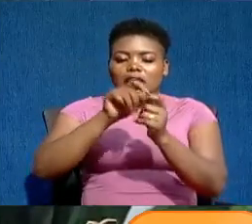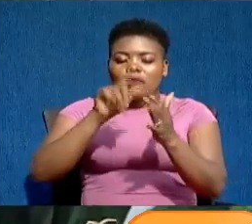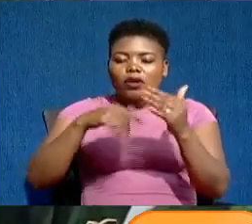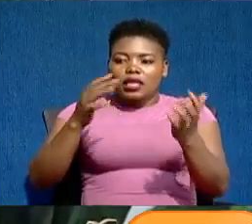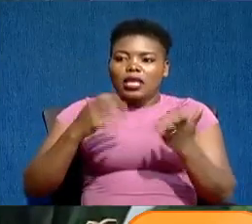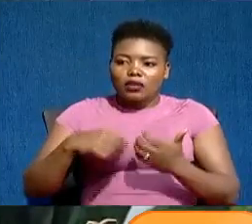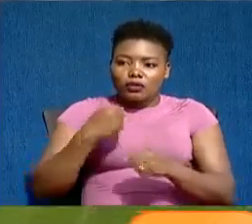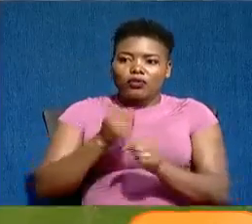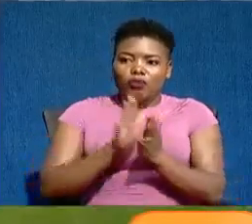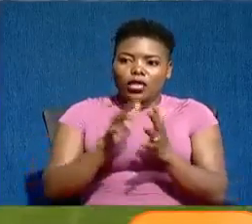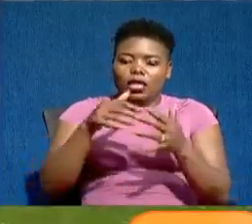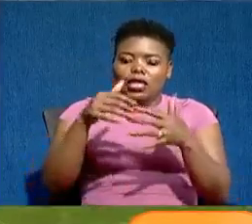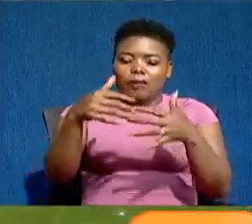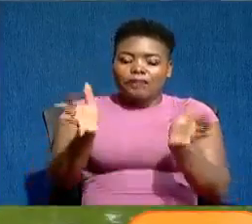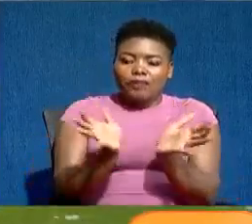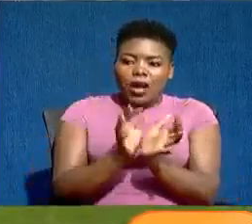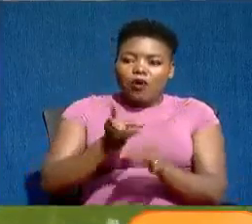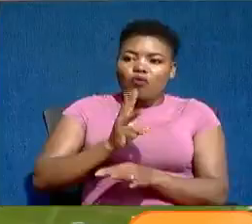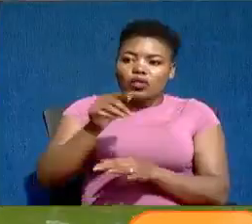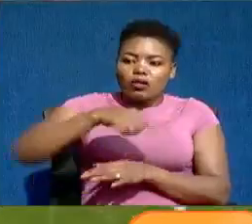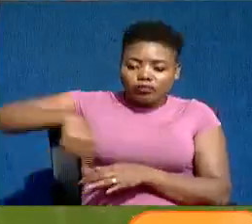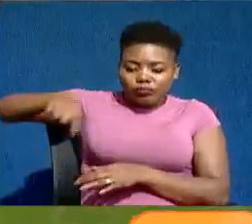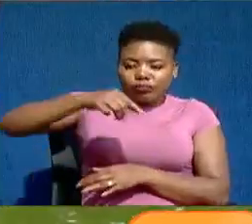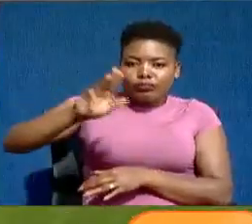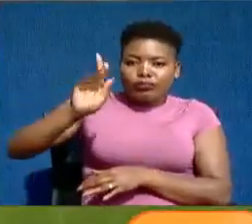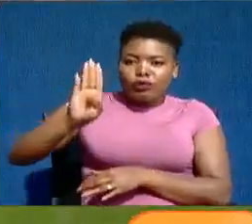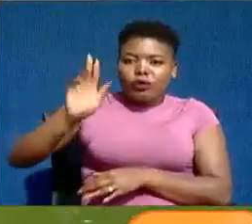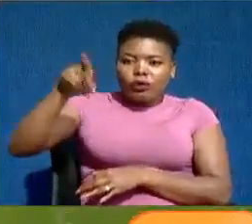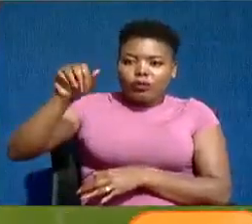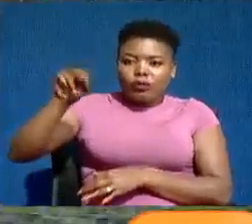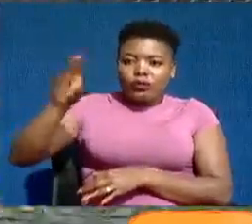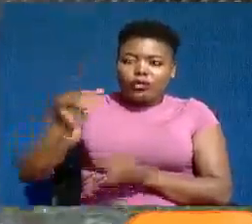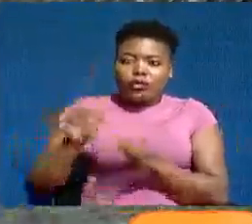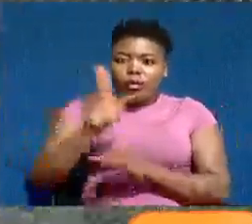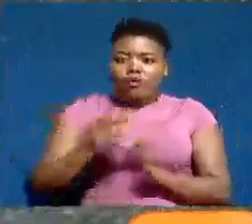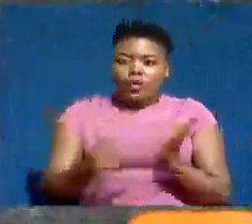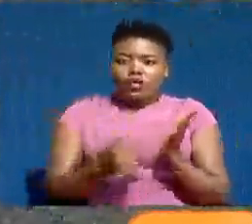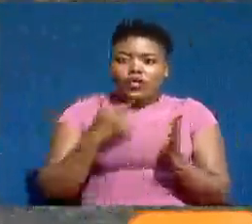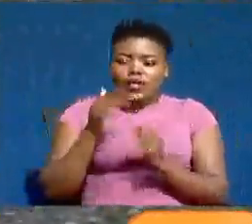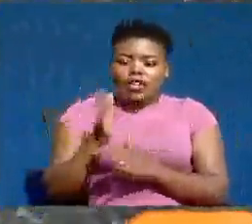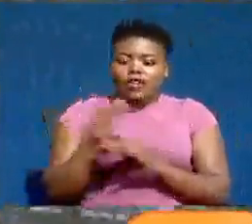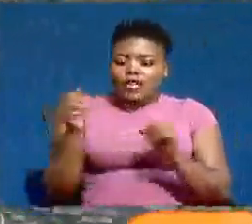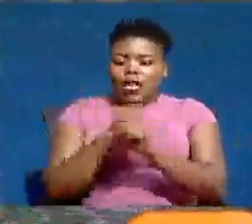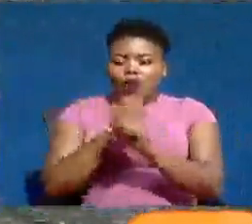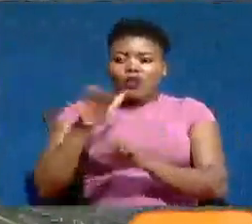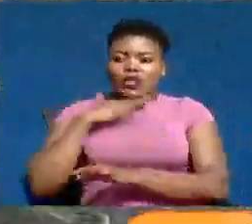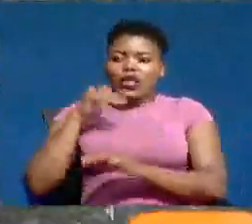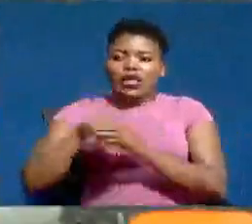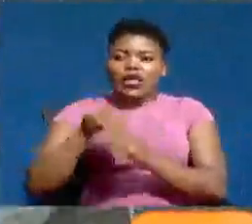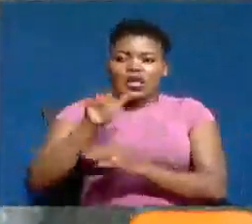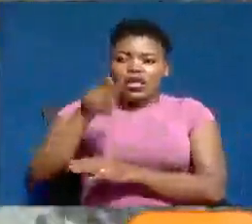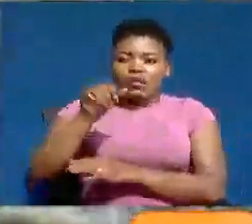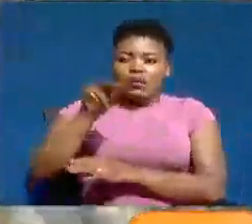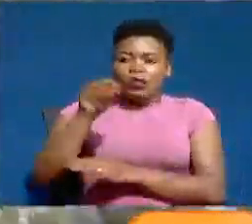do with their ponds. Farmers like Mary, who have since embraced these technologies, say their fish no longer die in the ponds and